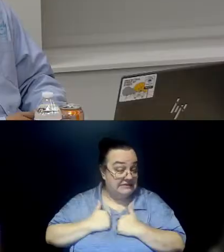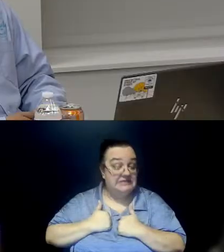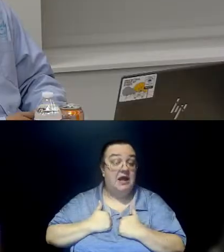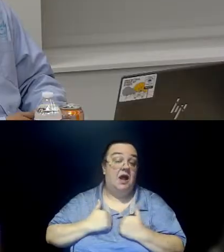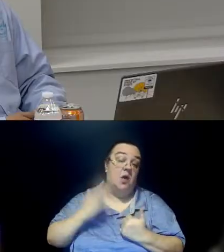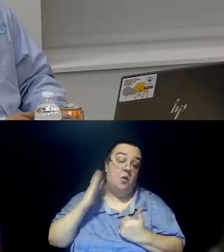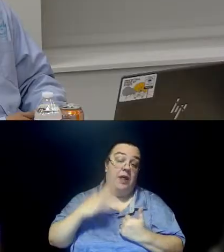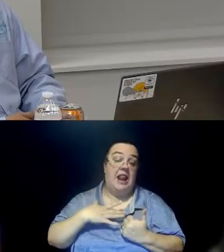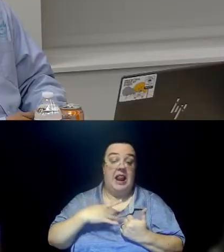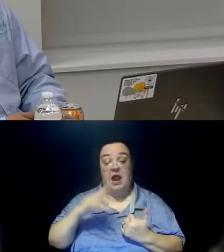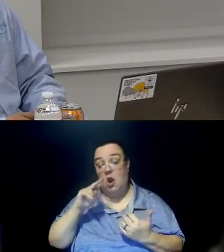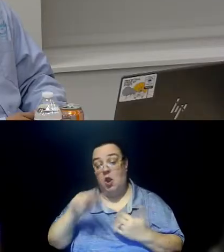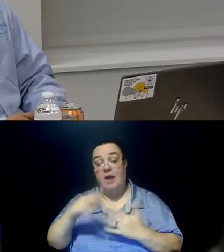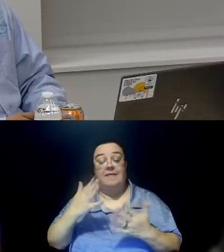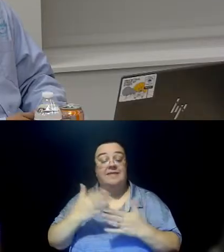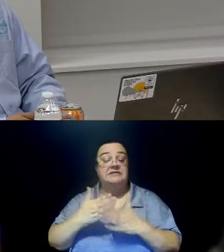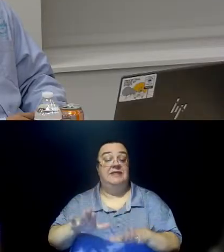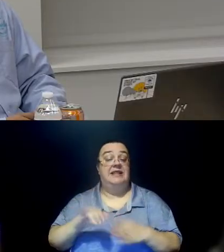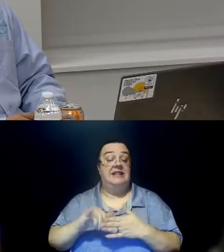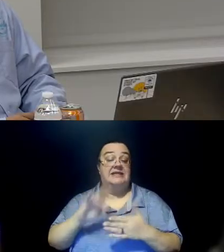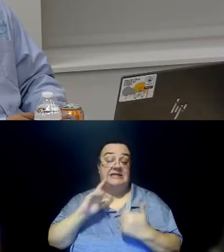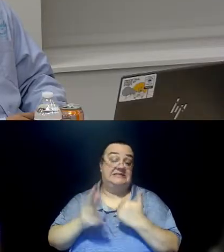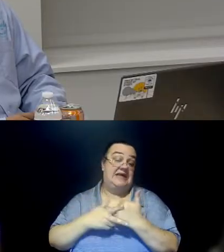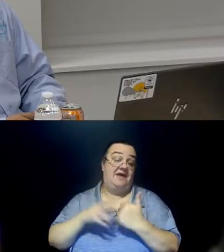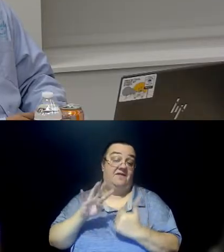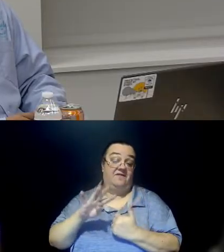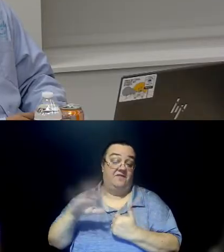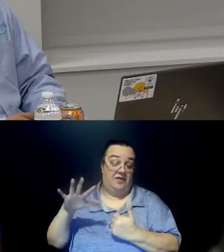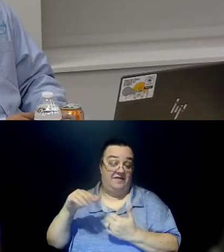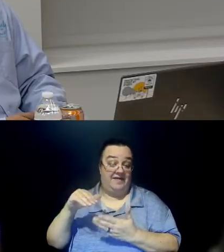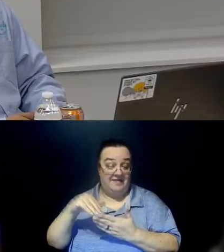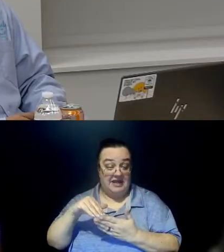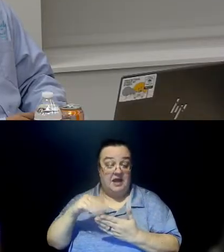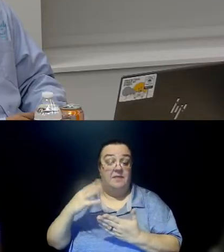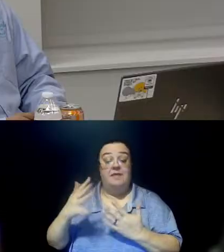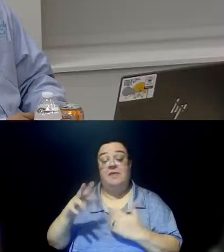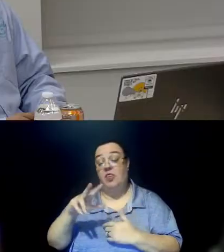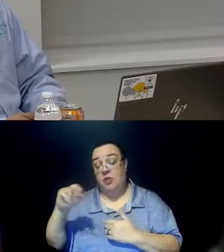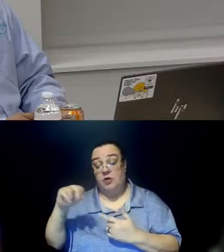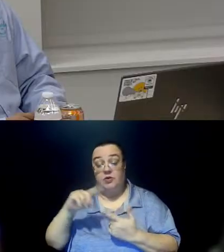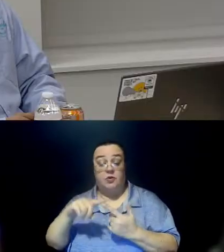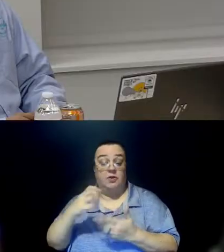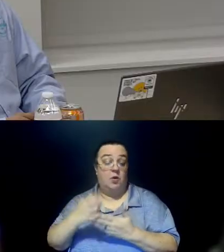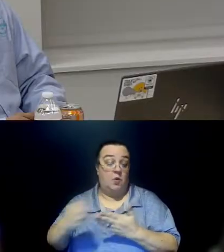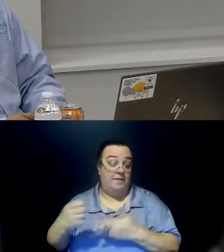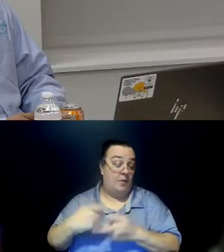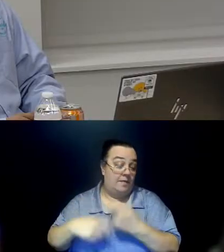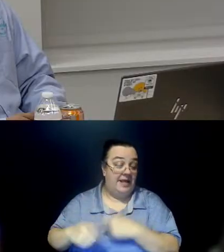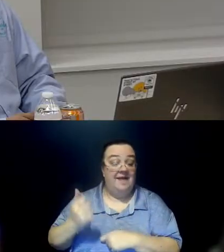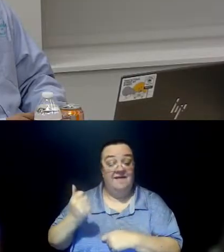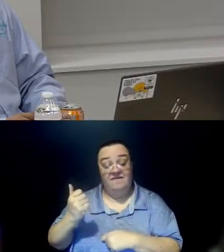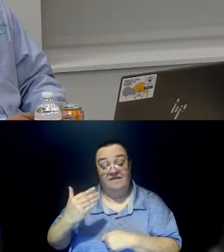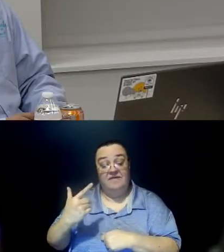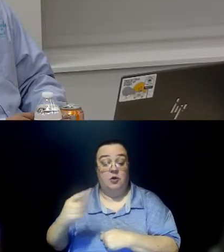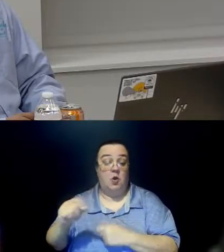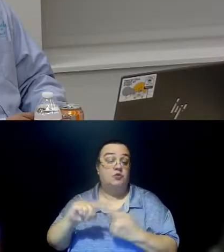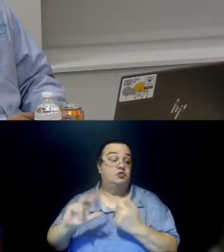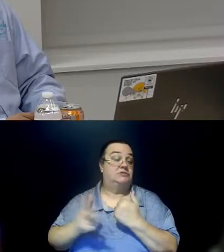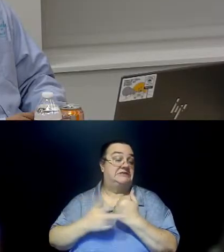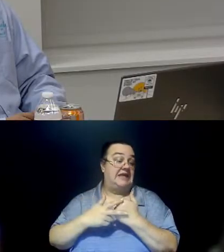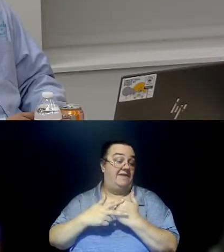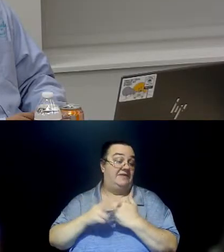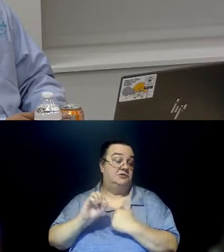maybe splitting that savings of 45, maybe 30 goes into the equipment replacement, and 15 goes into savings overall. Oh,